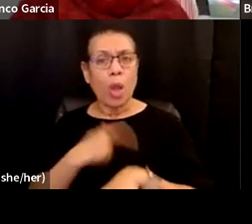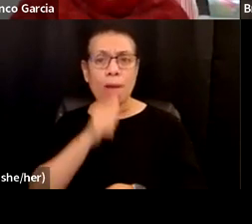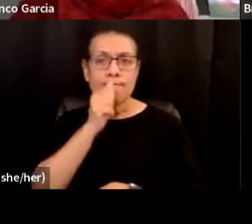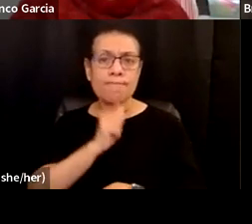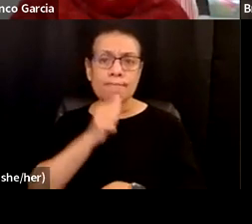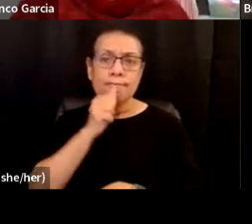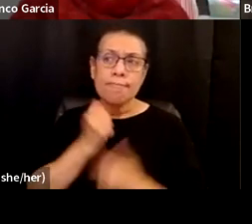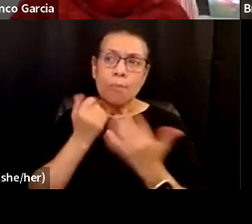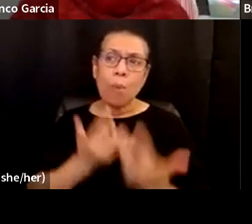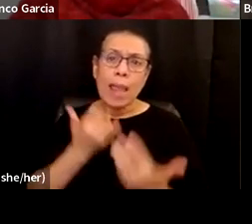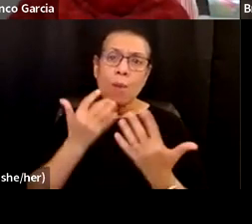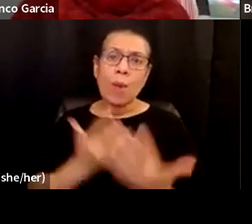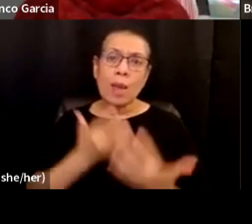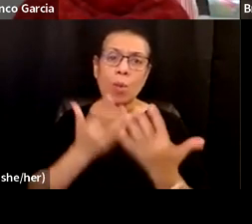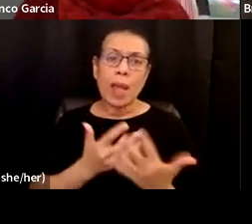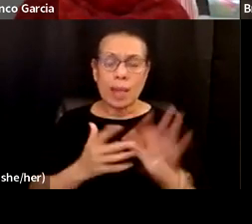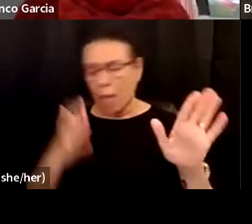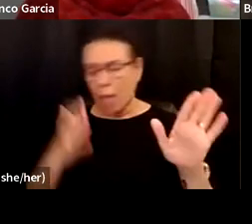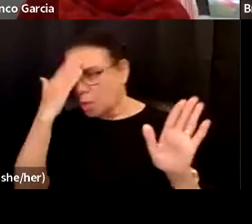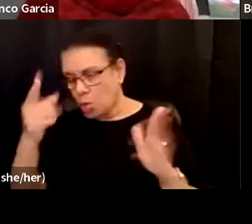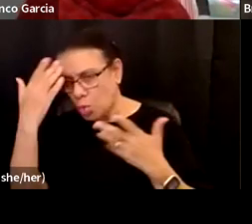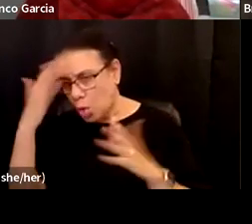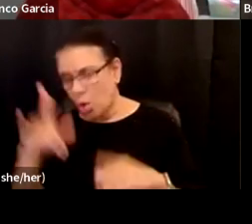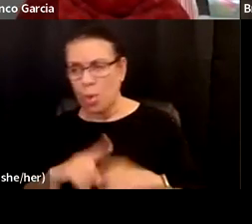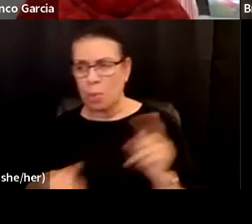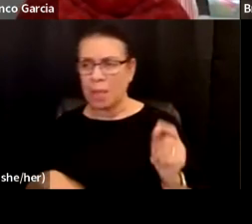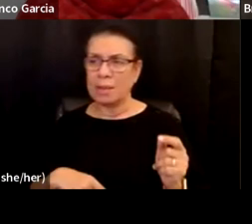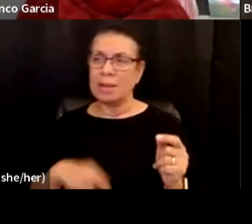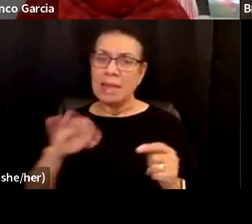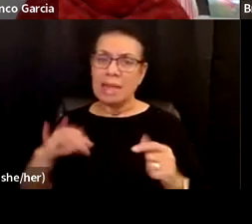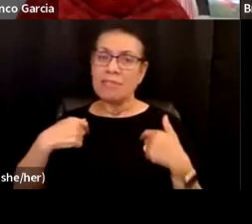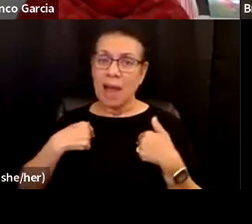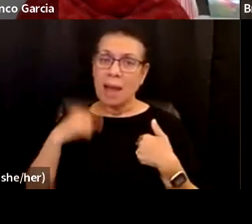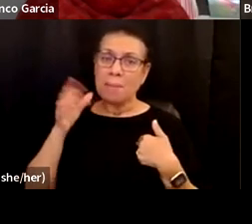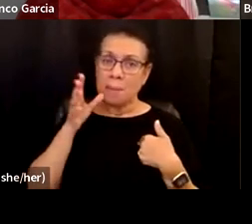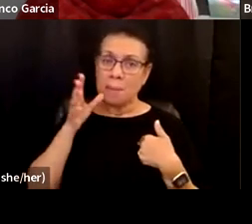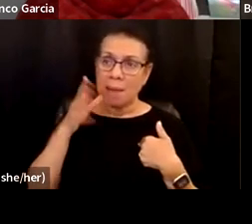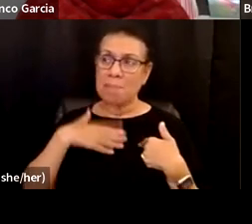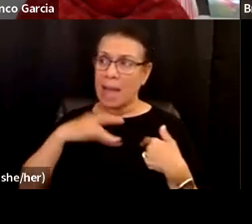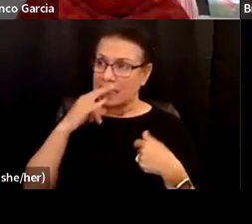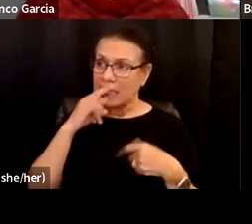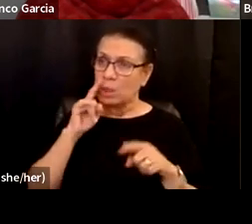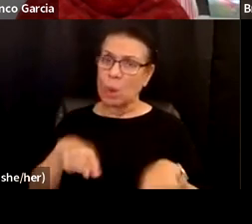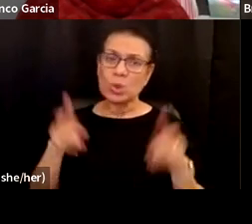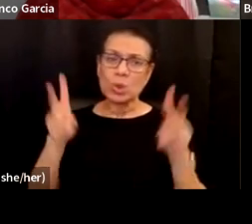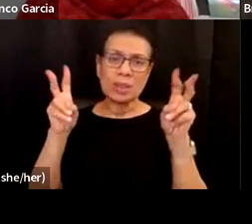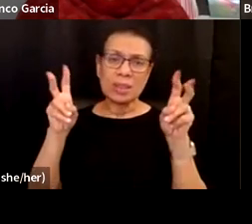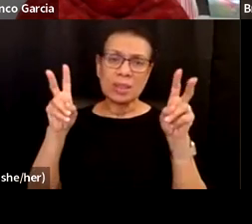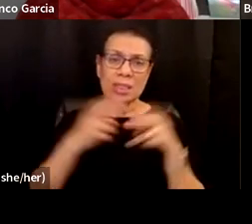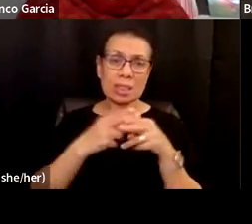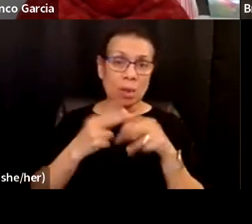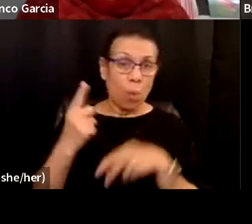temporary spaces i know you don't know these pieces but i'm just trying to think through if i were a parent is this a a